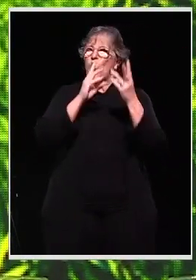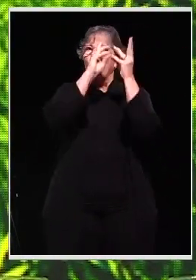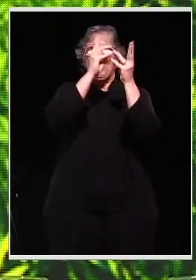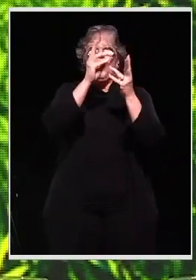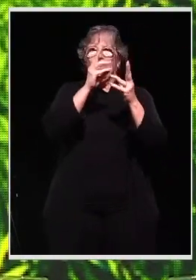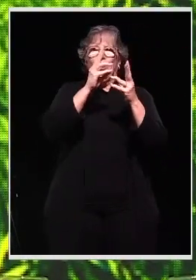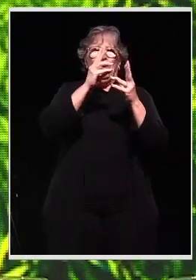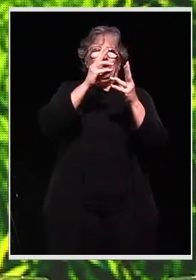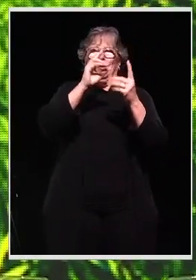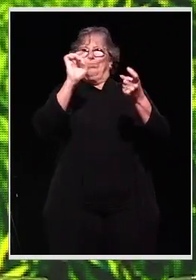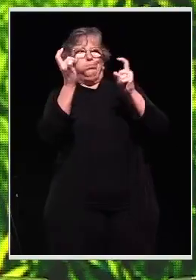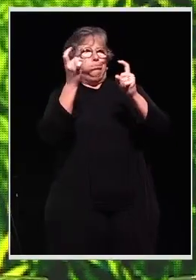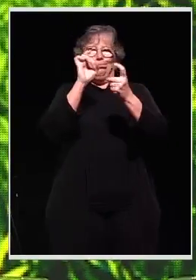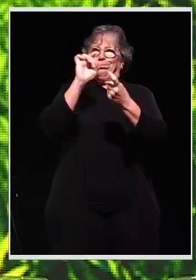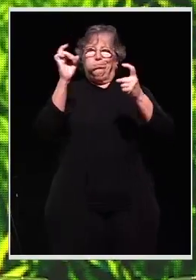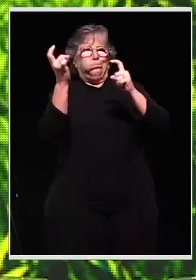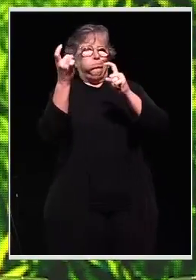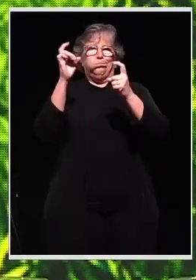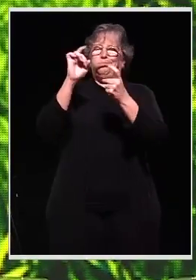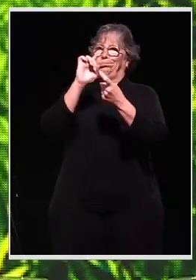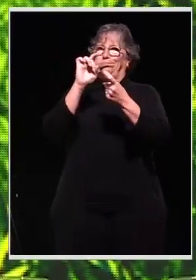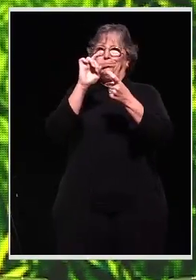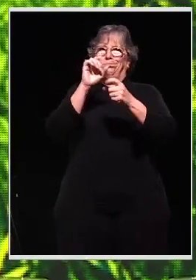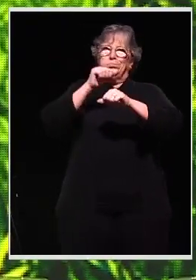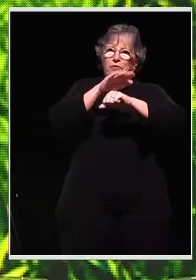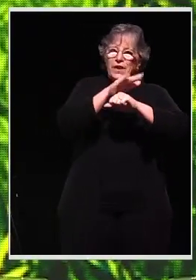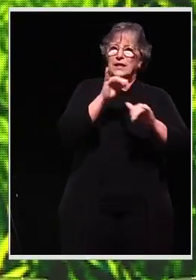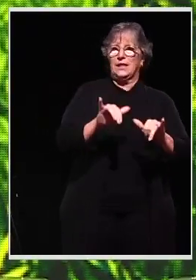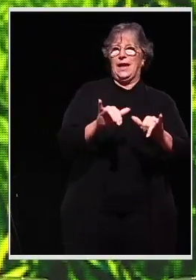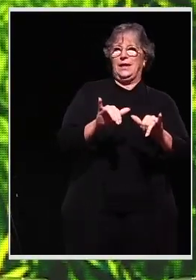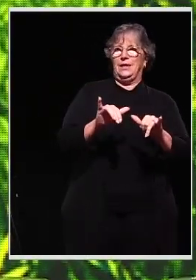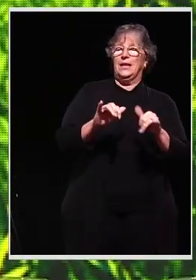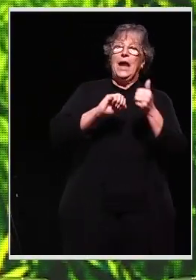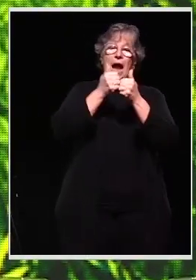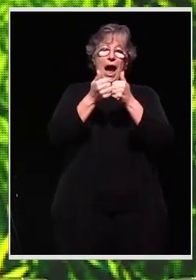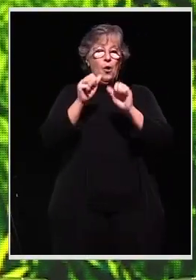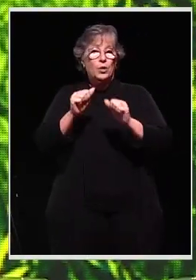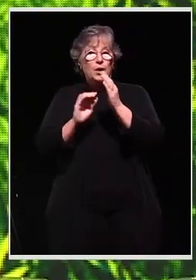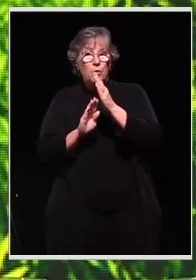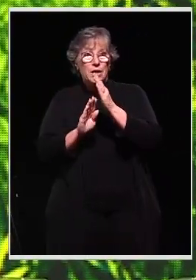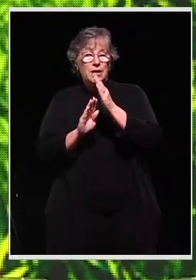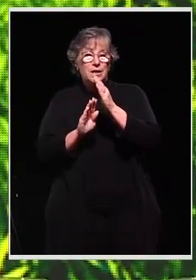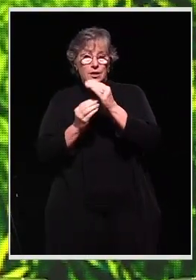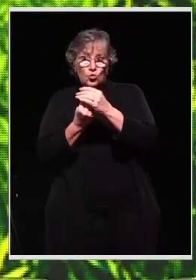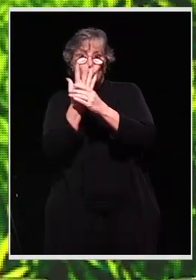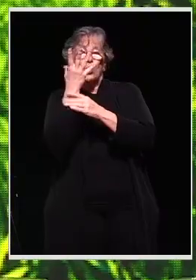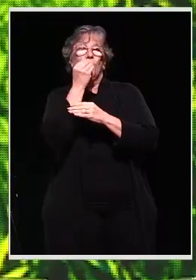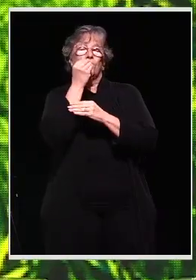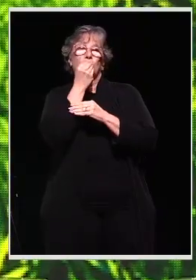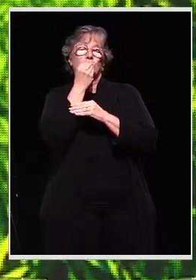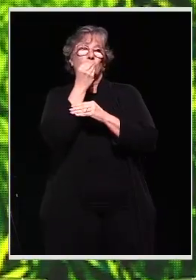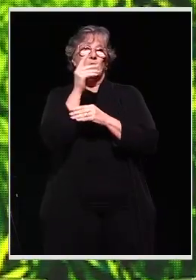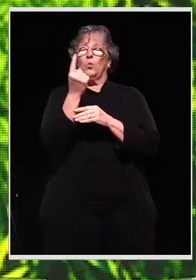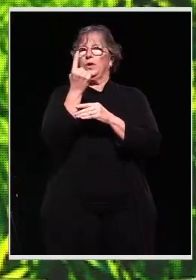as we have bent the rules on the environmental systems through which we can grow food, we can only bend those rules so far, because when you run